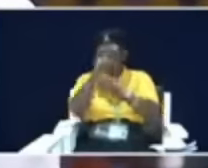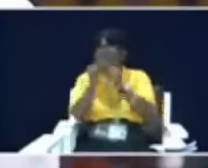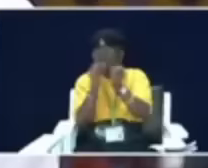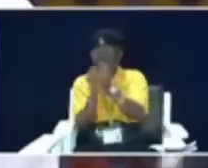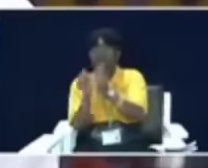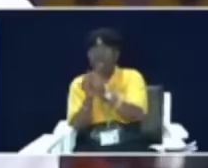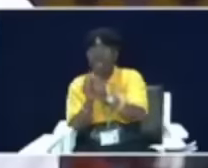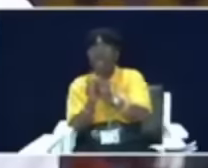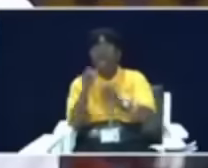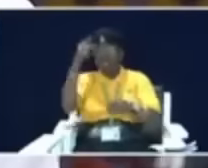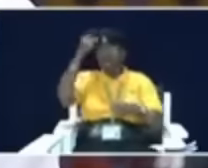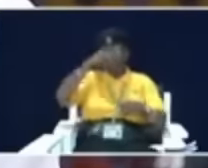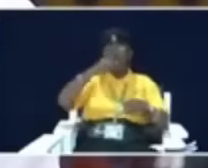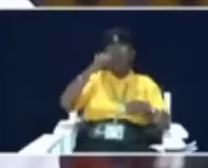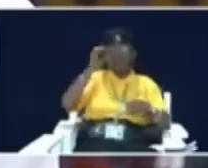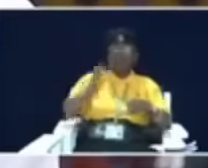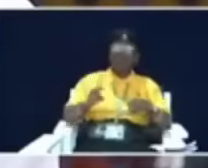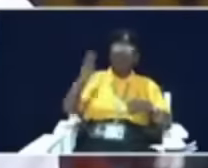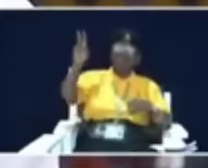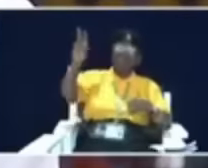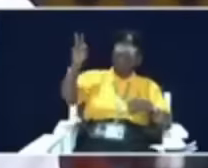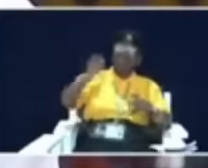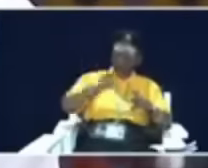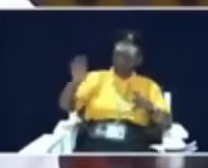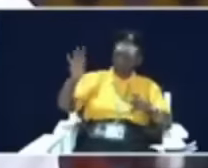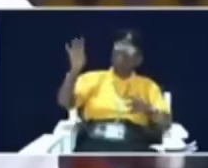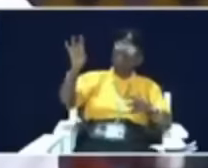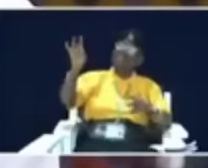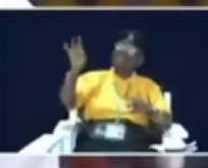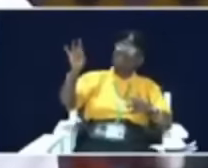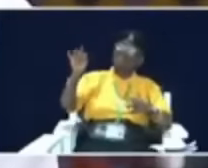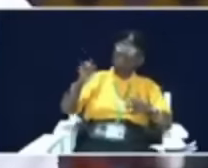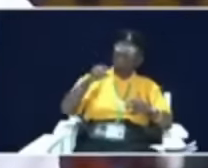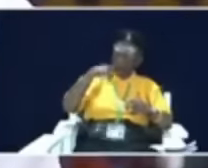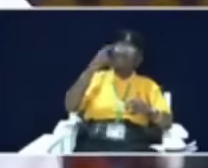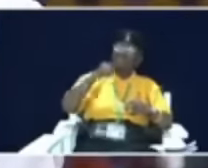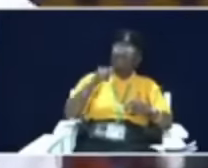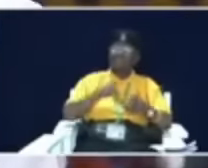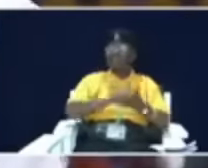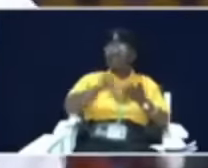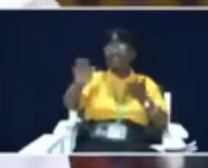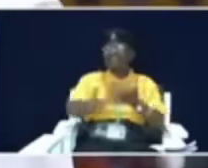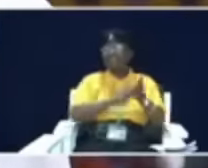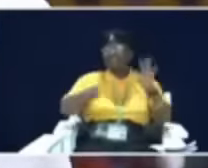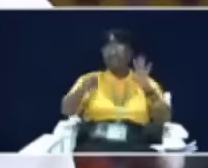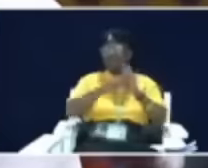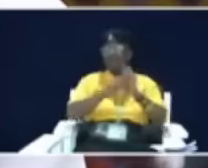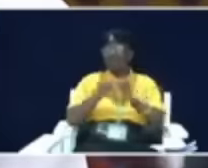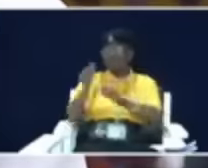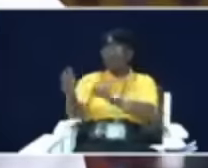Proverbs chapter 16 verse 18, Proverbs 16 verse 18 says, destruction follows pride.